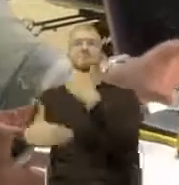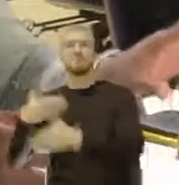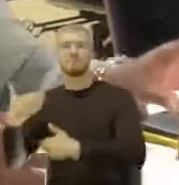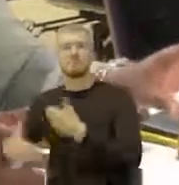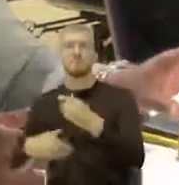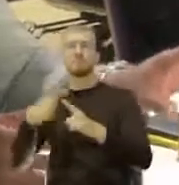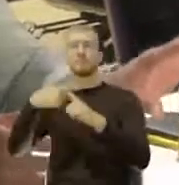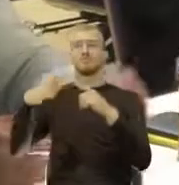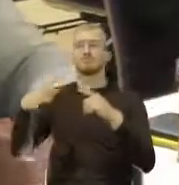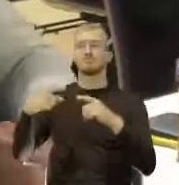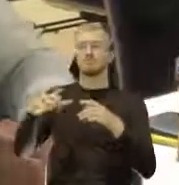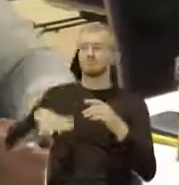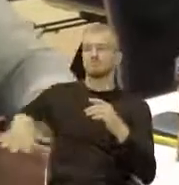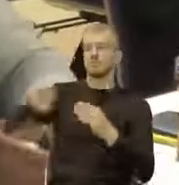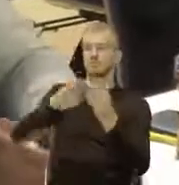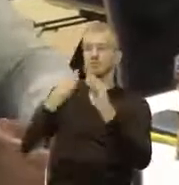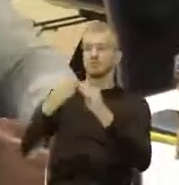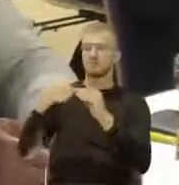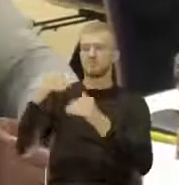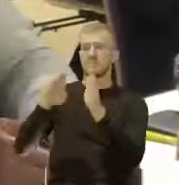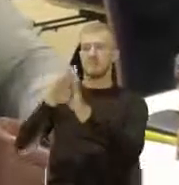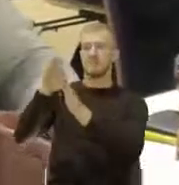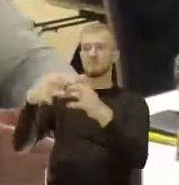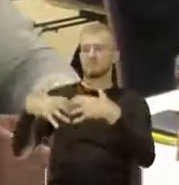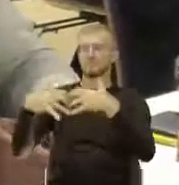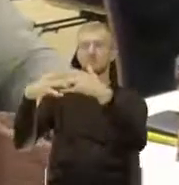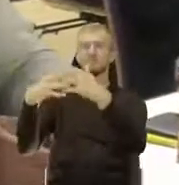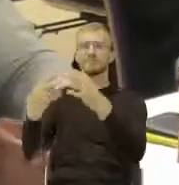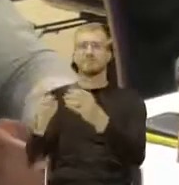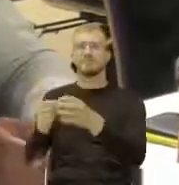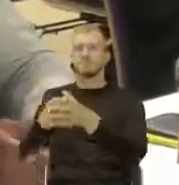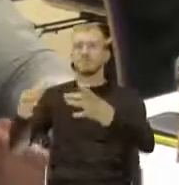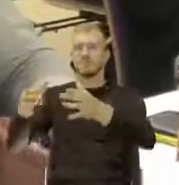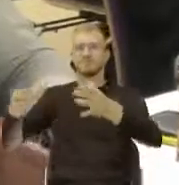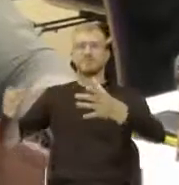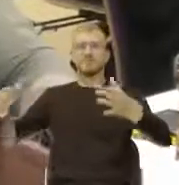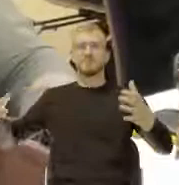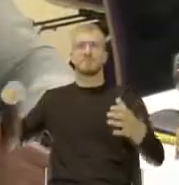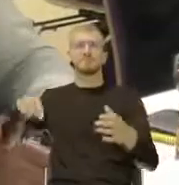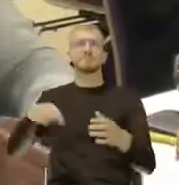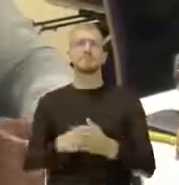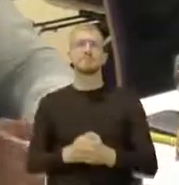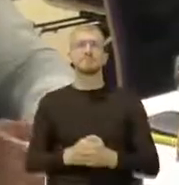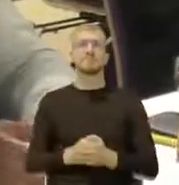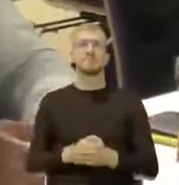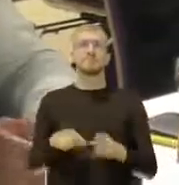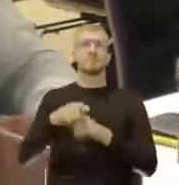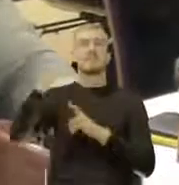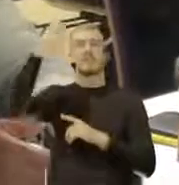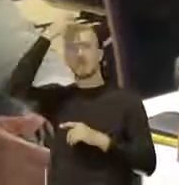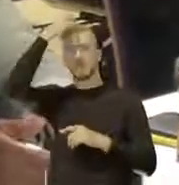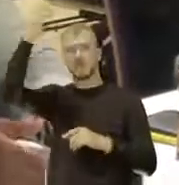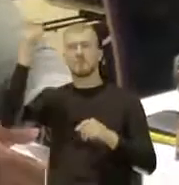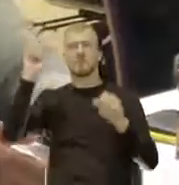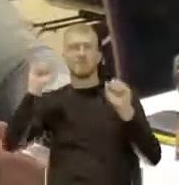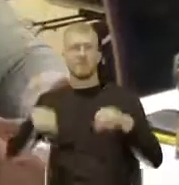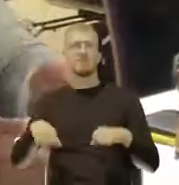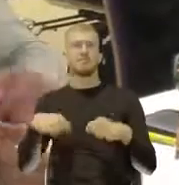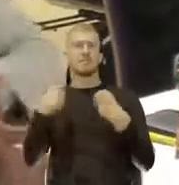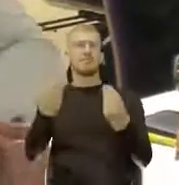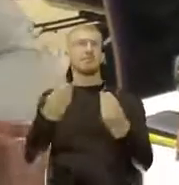at a particular place, we can then manage the situation and know that this is how we're going to manage the waste and all that.